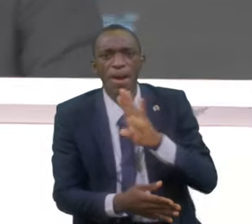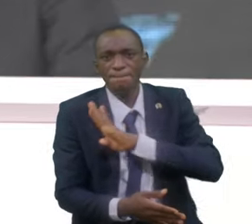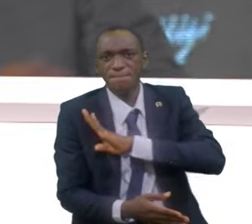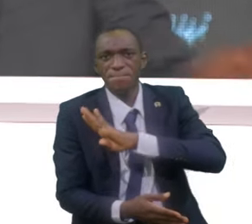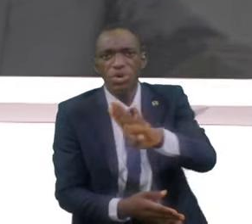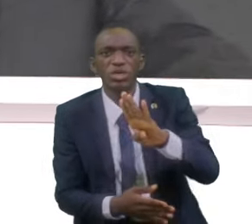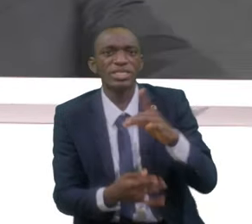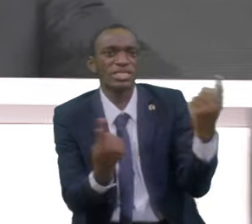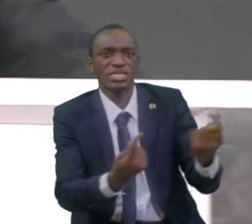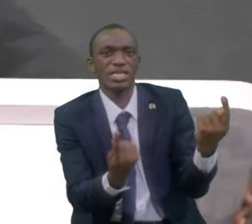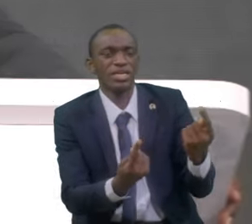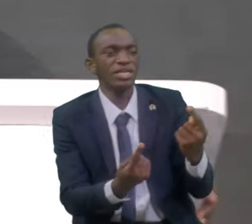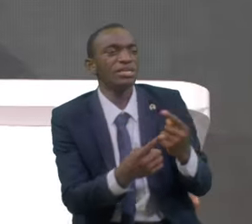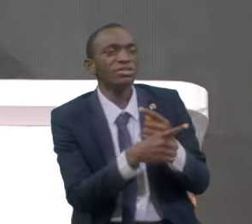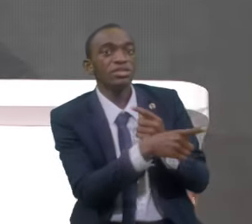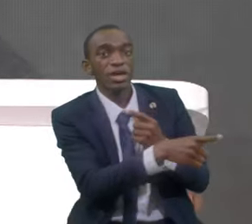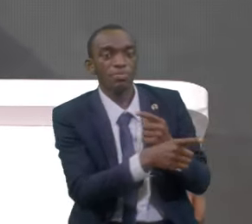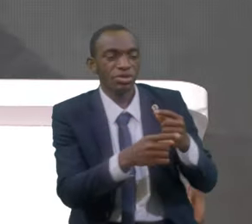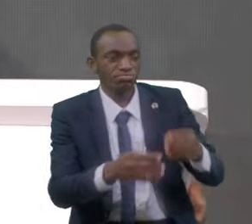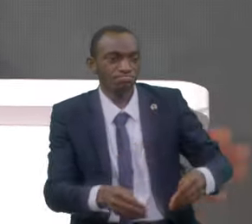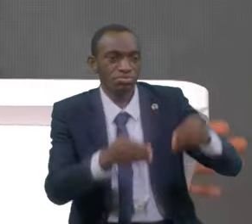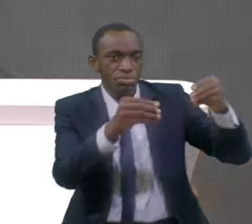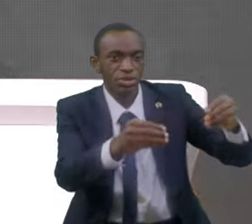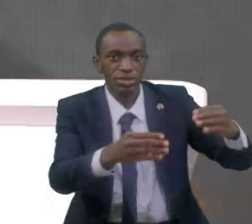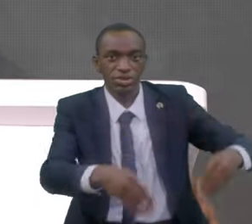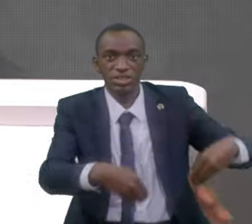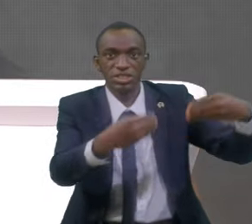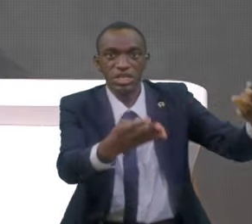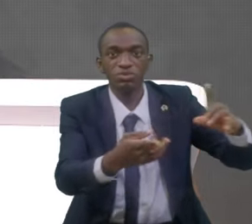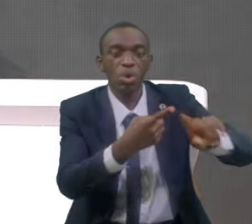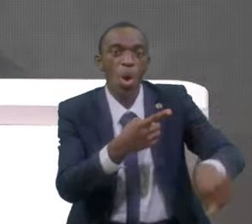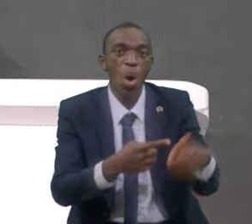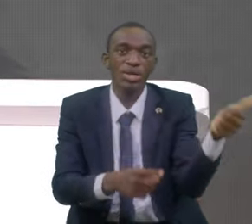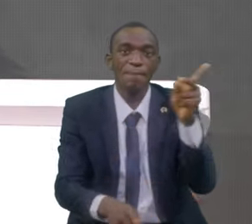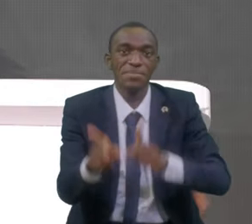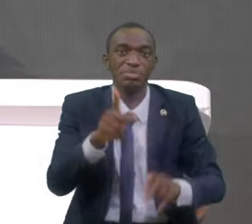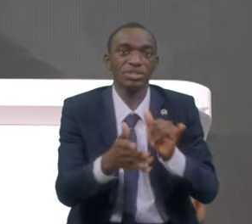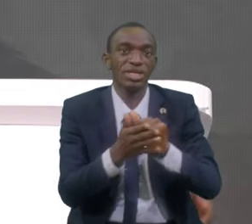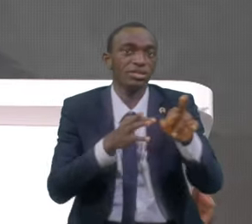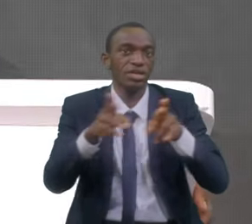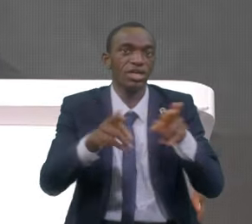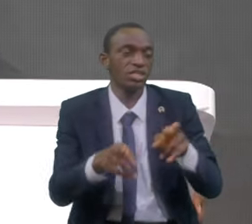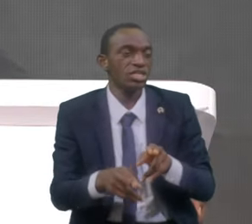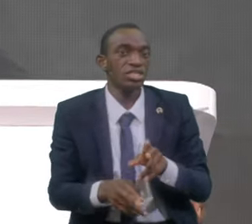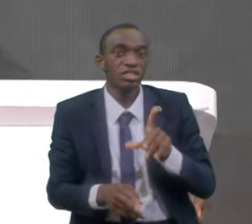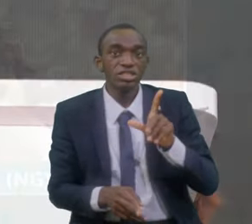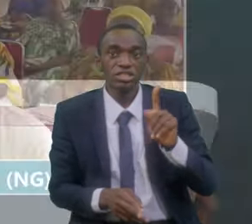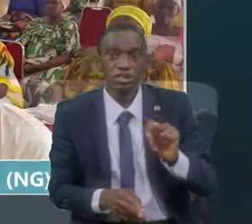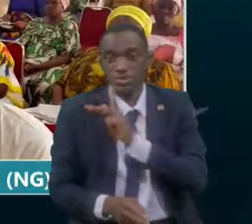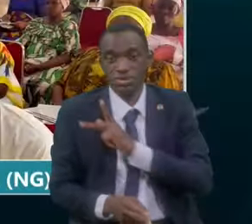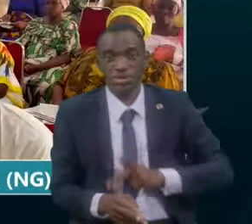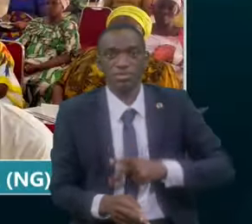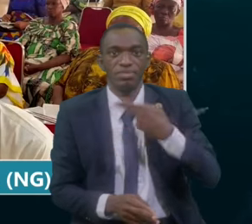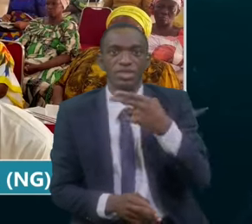handed over by other people that had reigned, and he broke it up. Look around you. Are